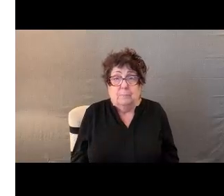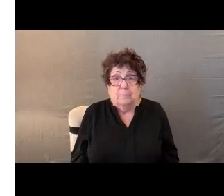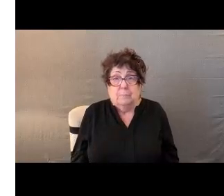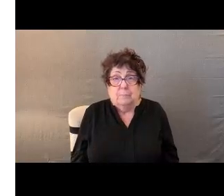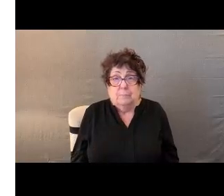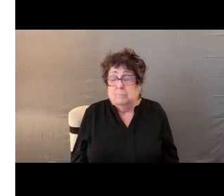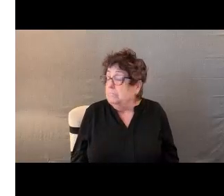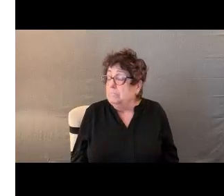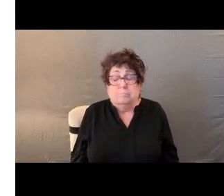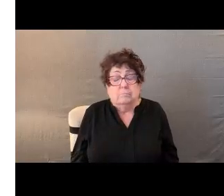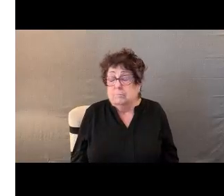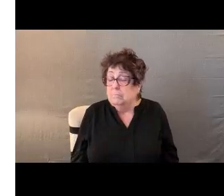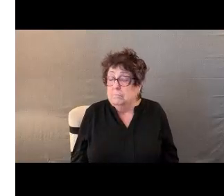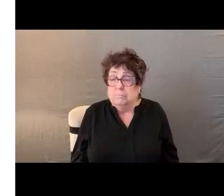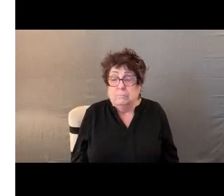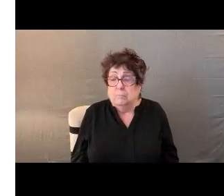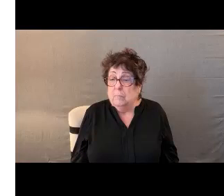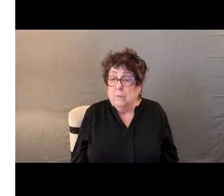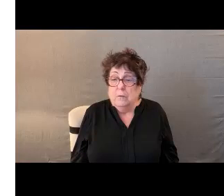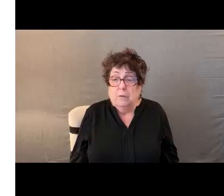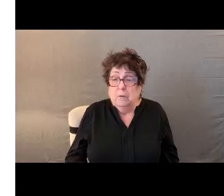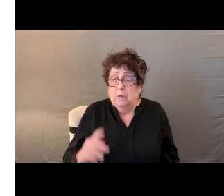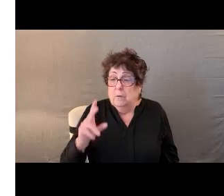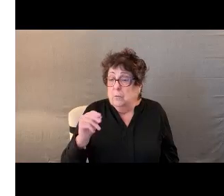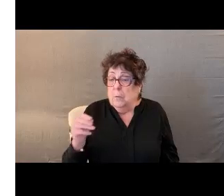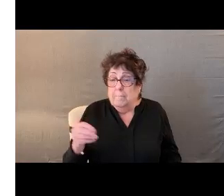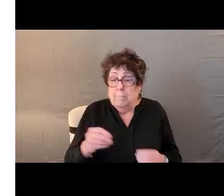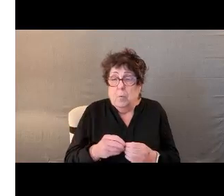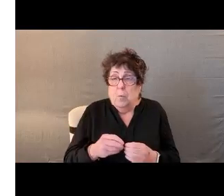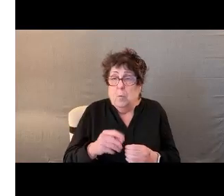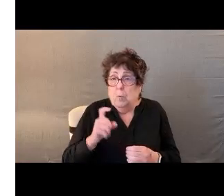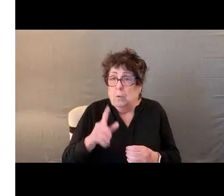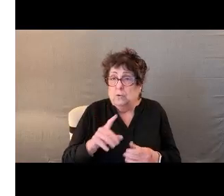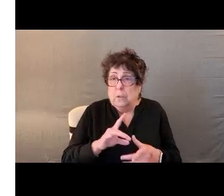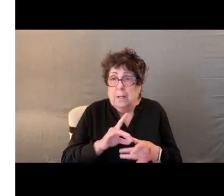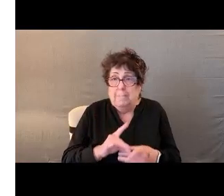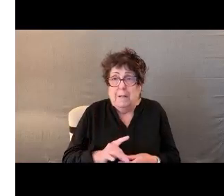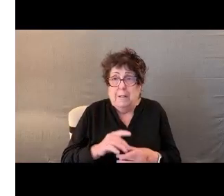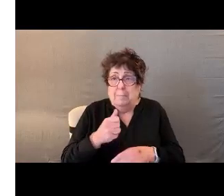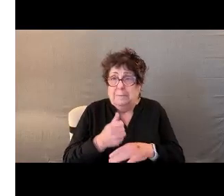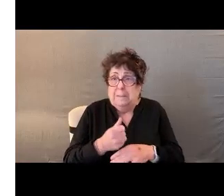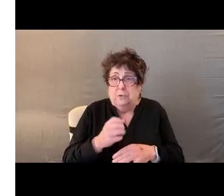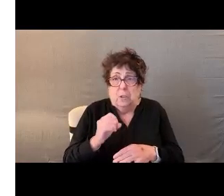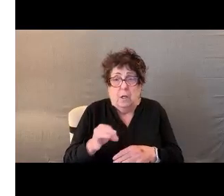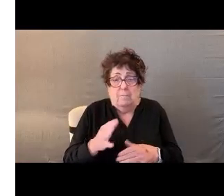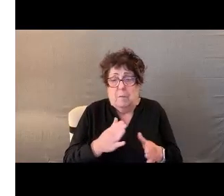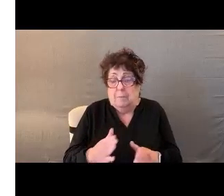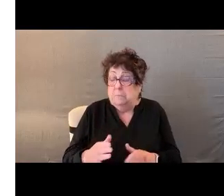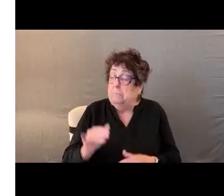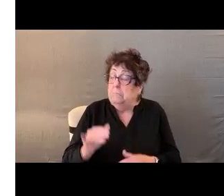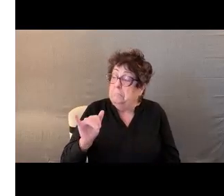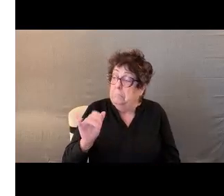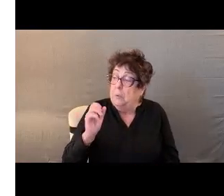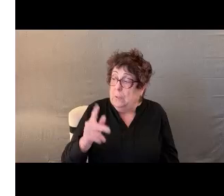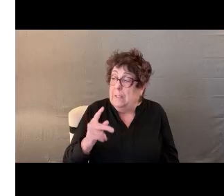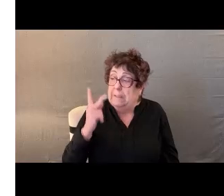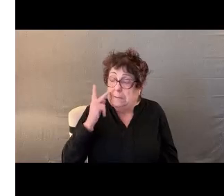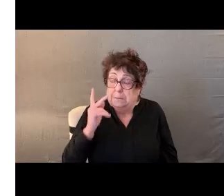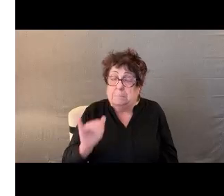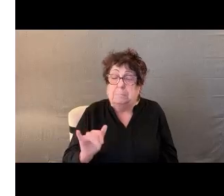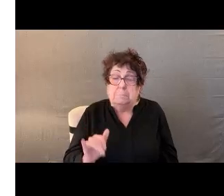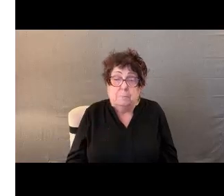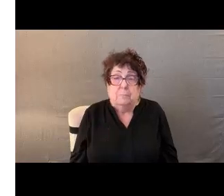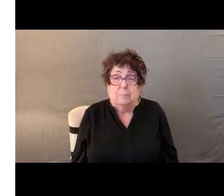No more questions about the implementation of plans. Yeah, okay, I see. So yeah, let